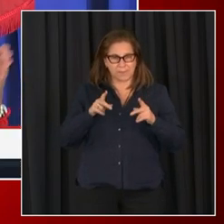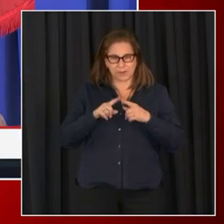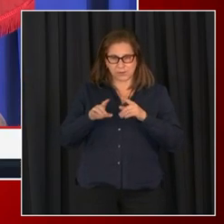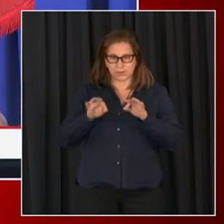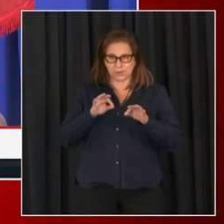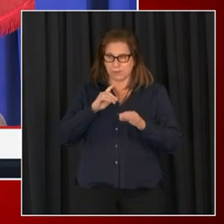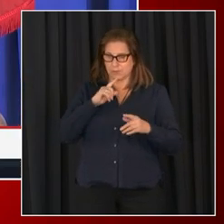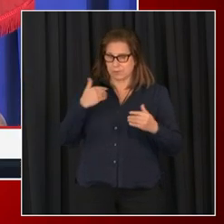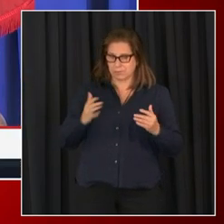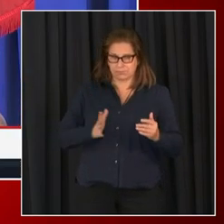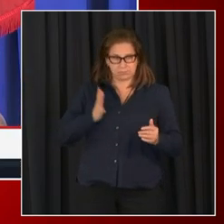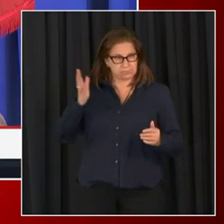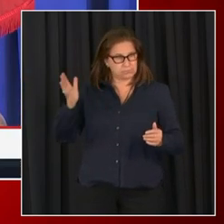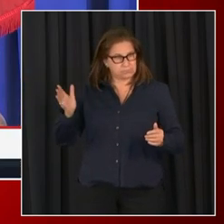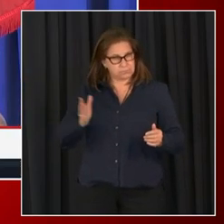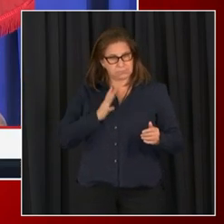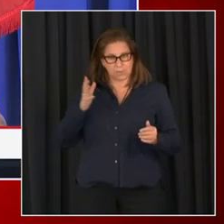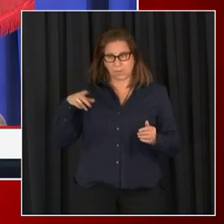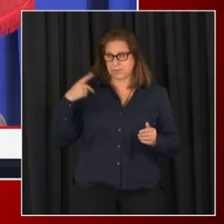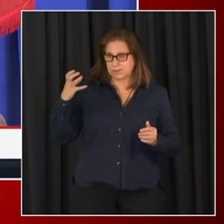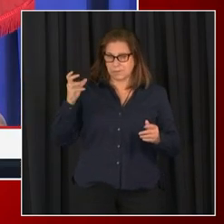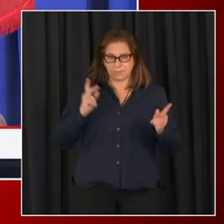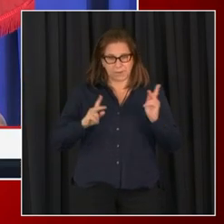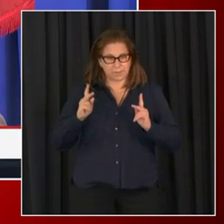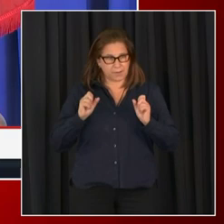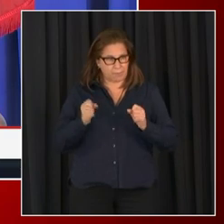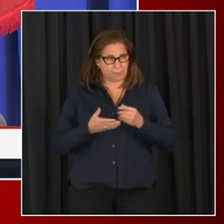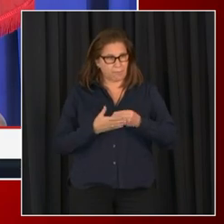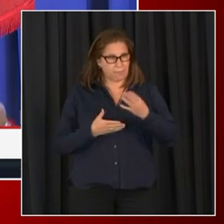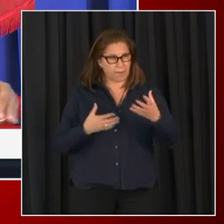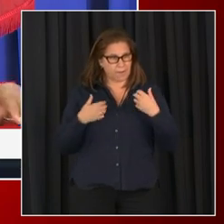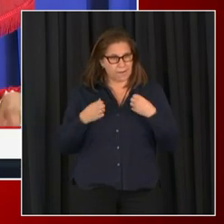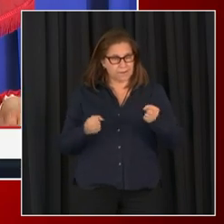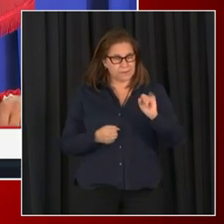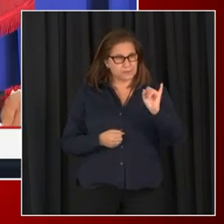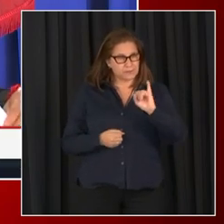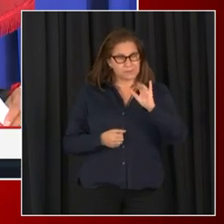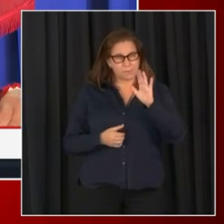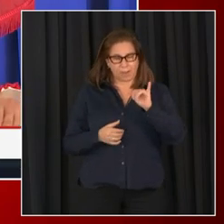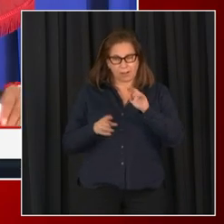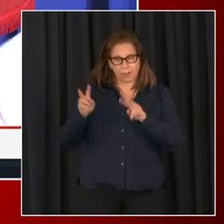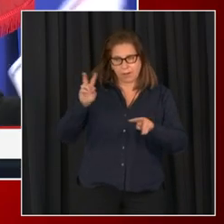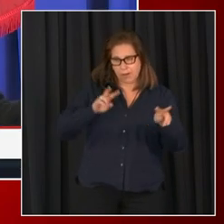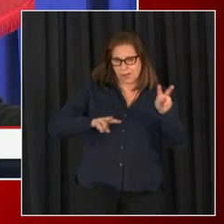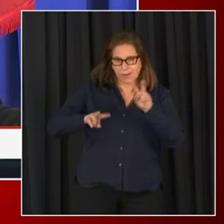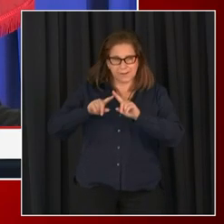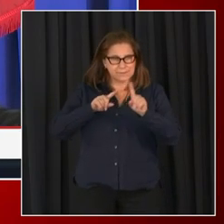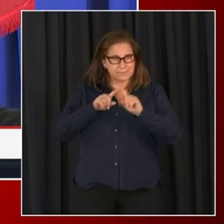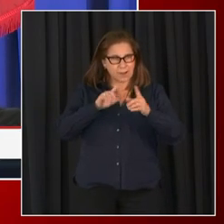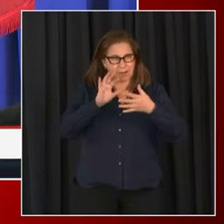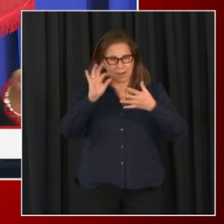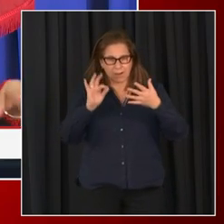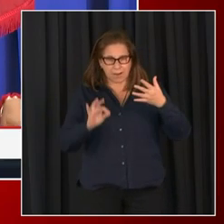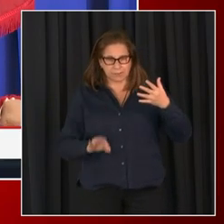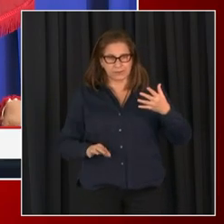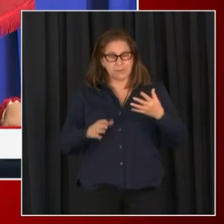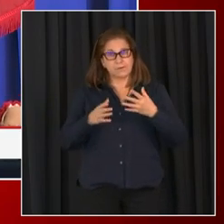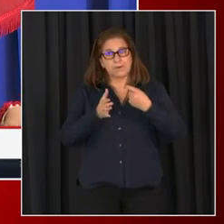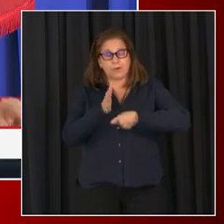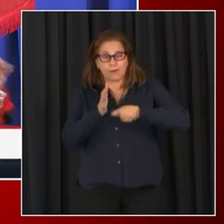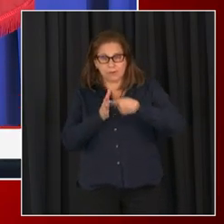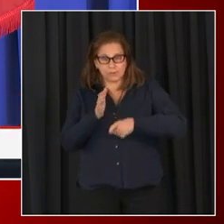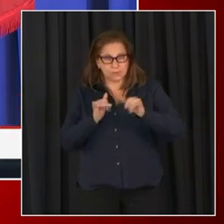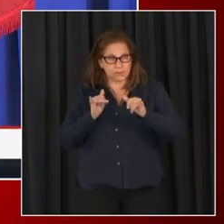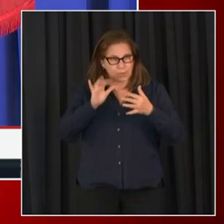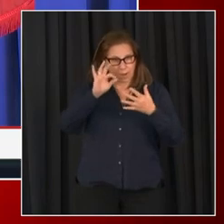plans that they will be able to sign up for starting November 1st. Okay, so there you have it,